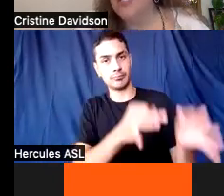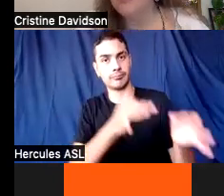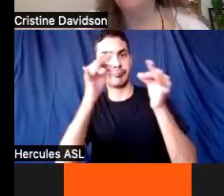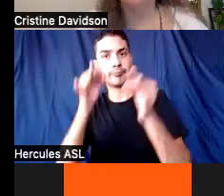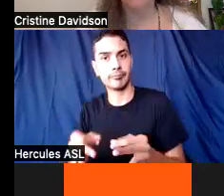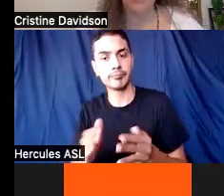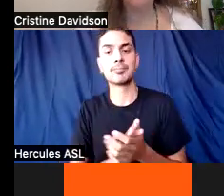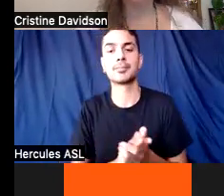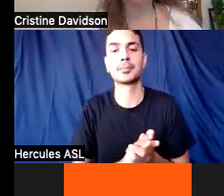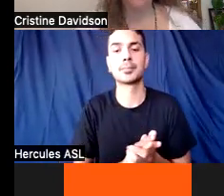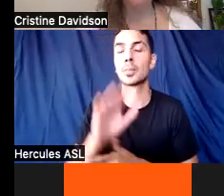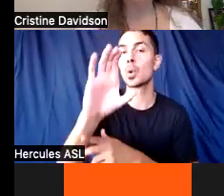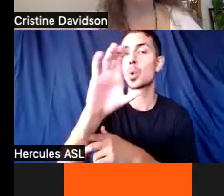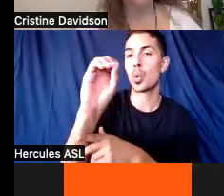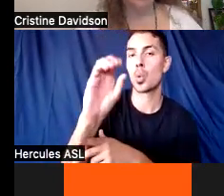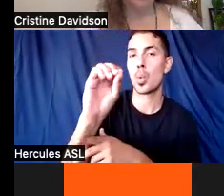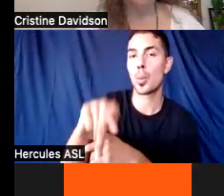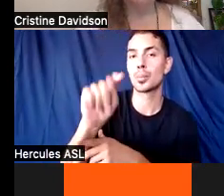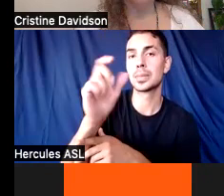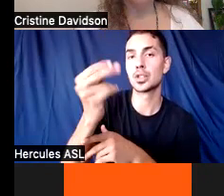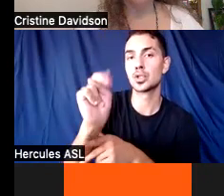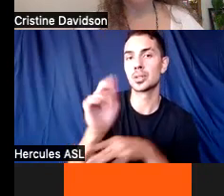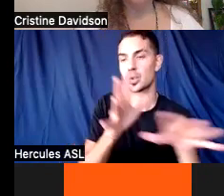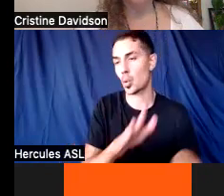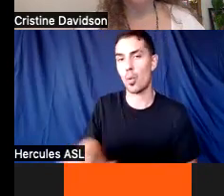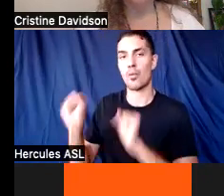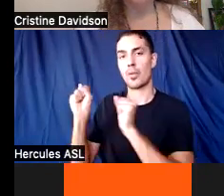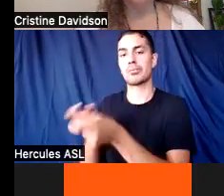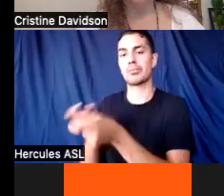co-optation, dividing, limiting access norms.